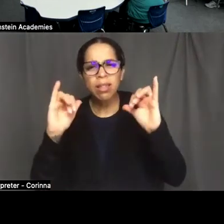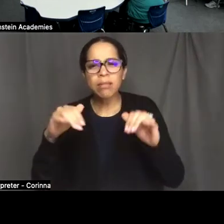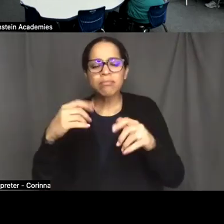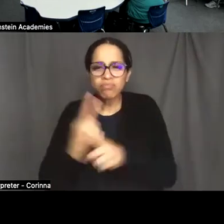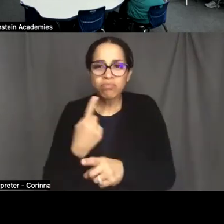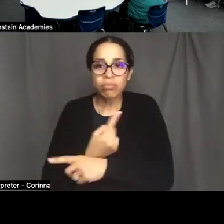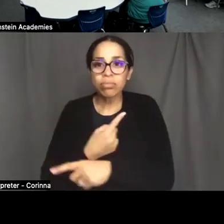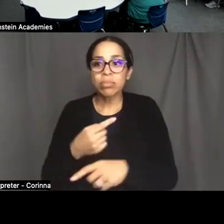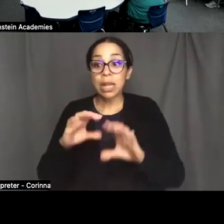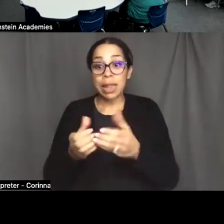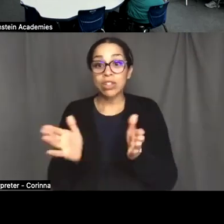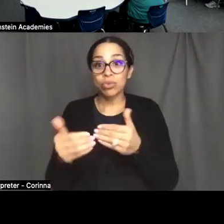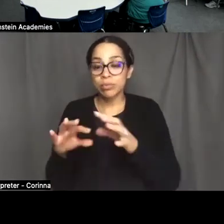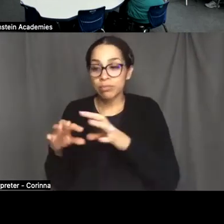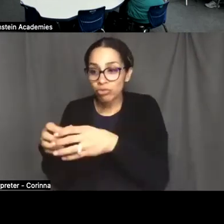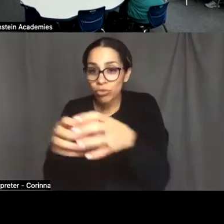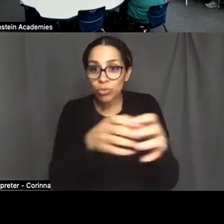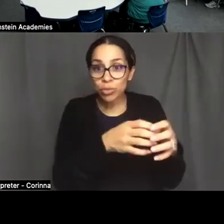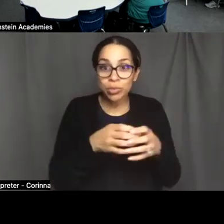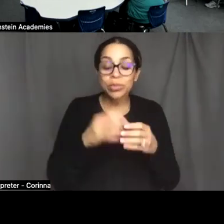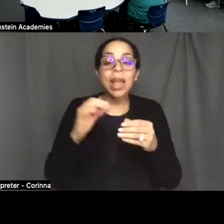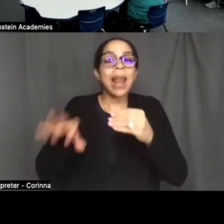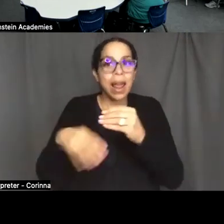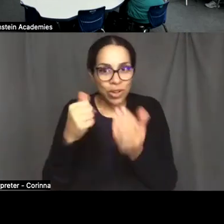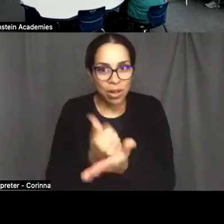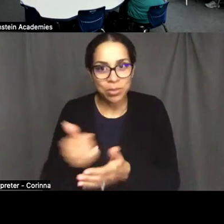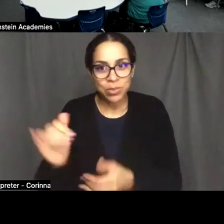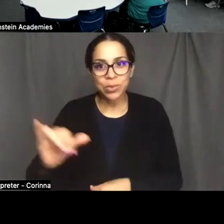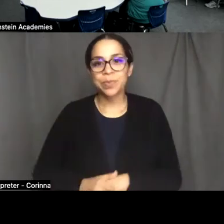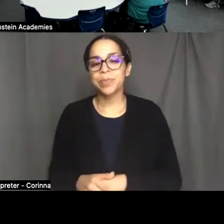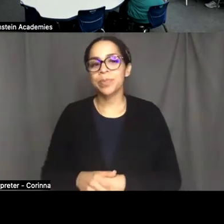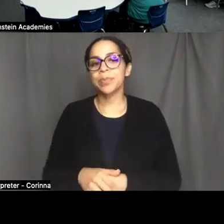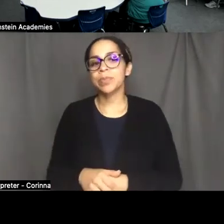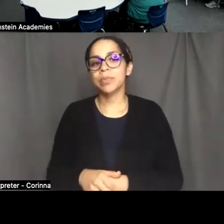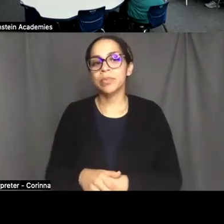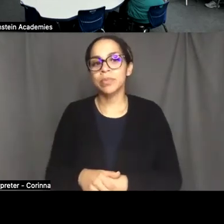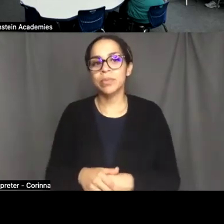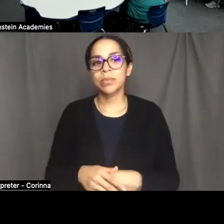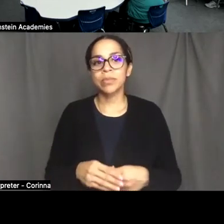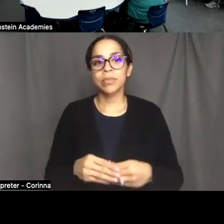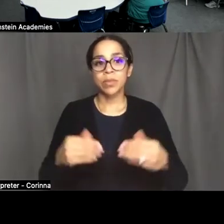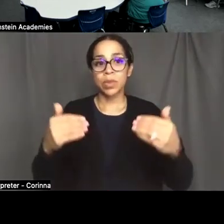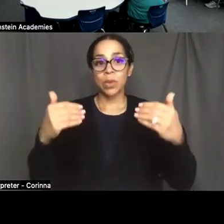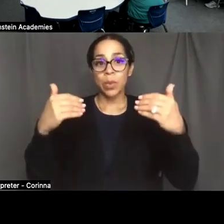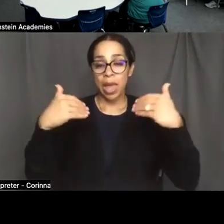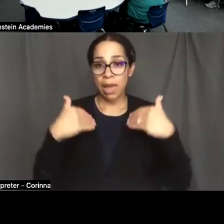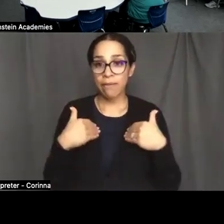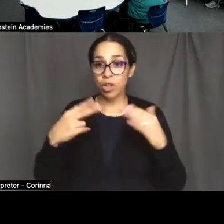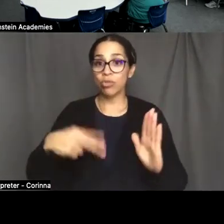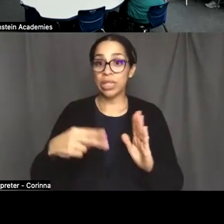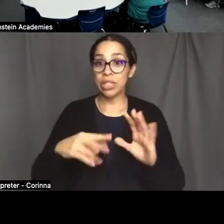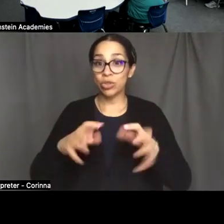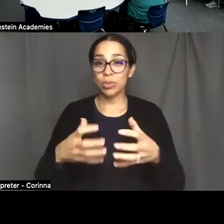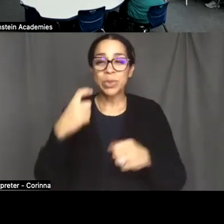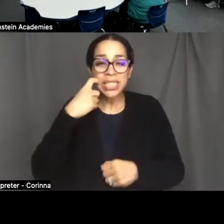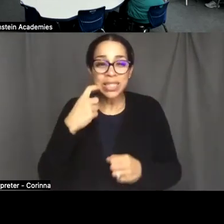help in the learning center as well. We have some before school reading groups that we just started this year. And I'm trying